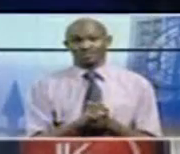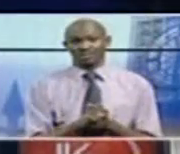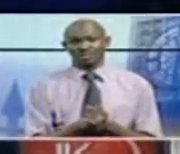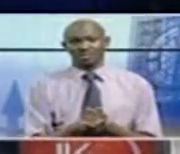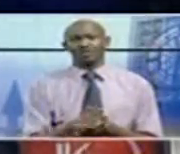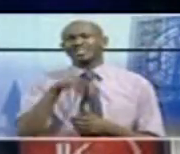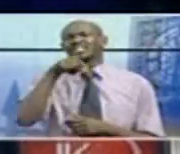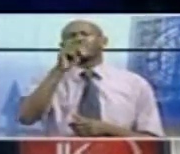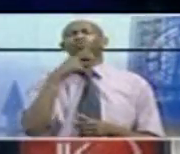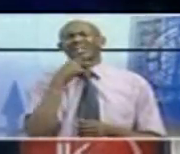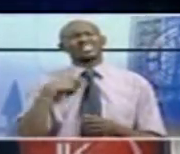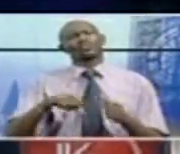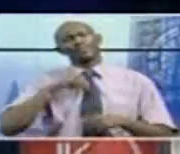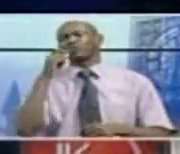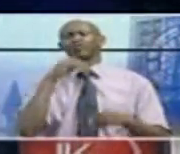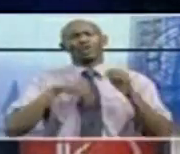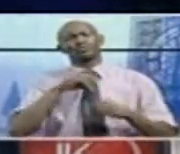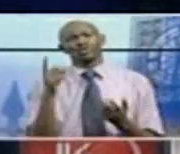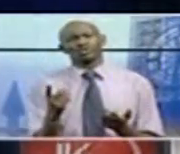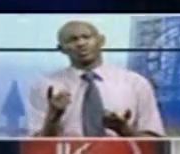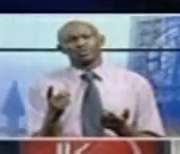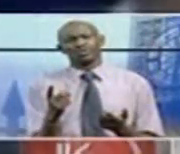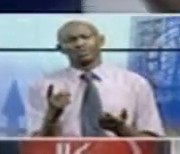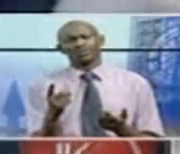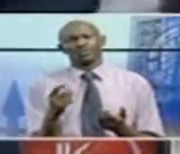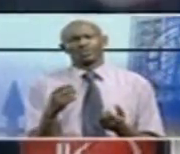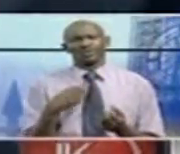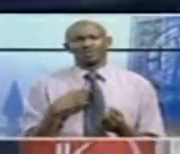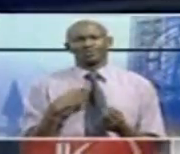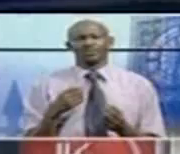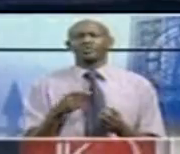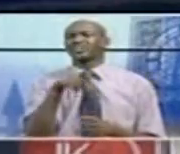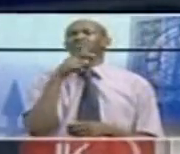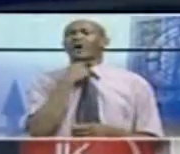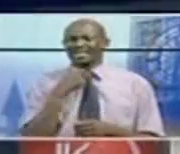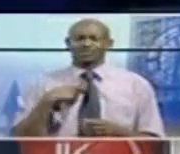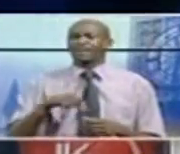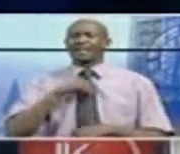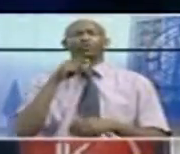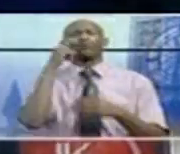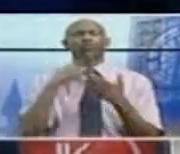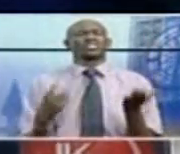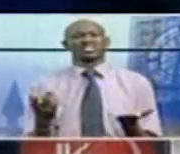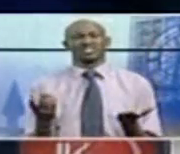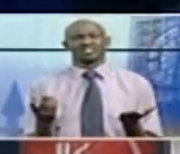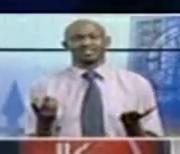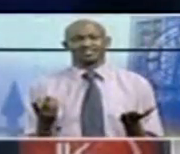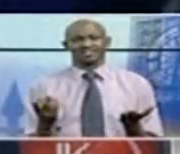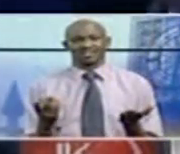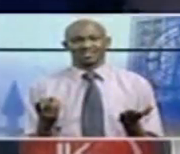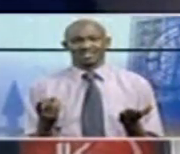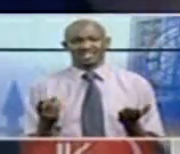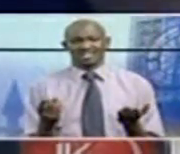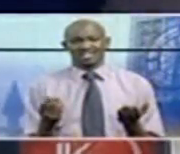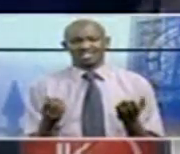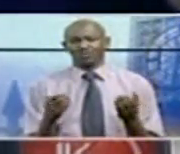to be proud of? Corruption? Bigotry? What do you want us to be proud of? Give us room